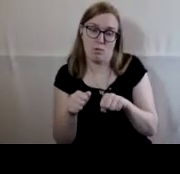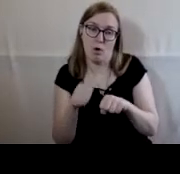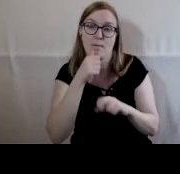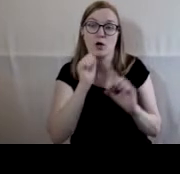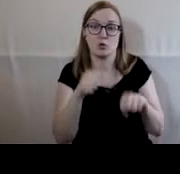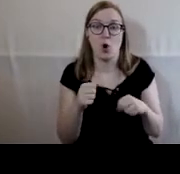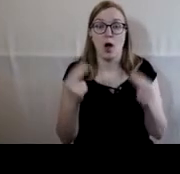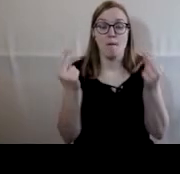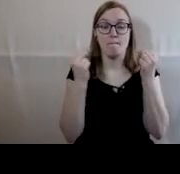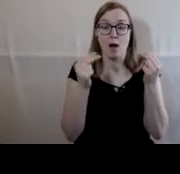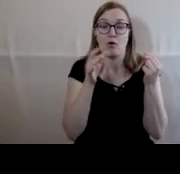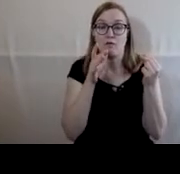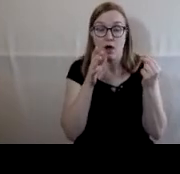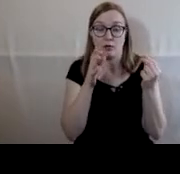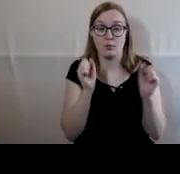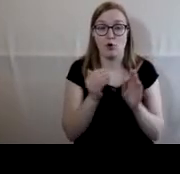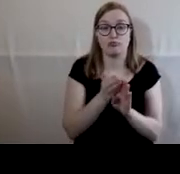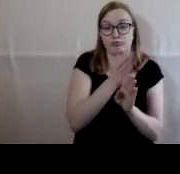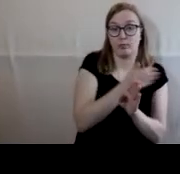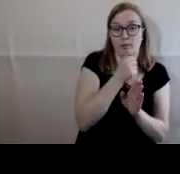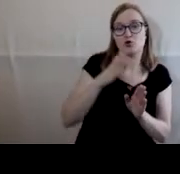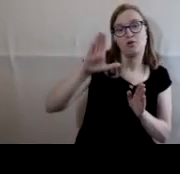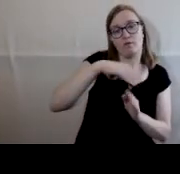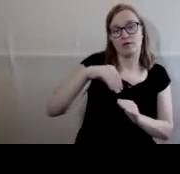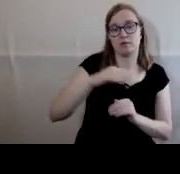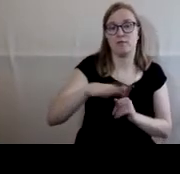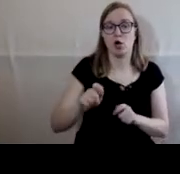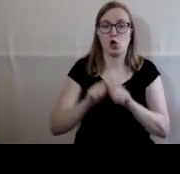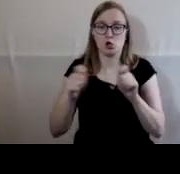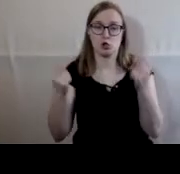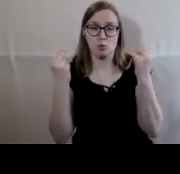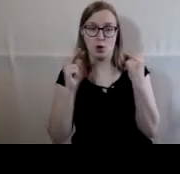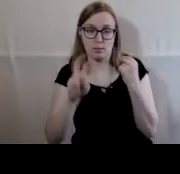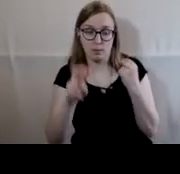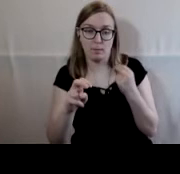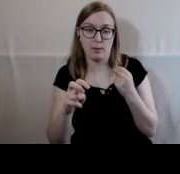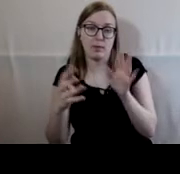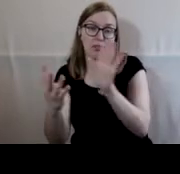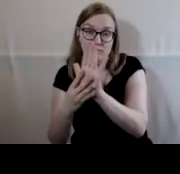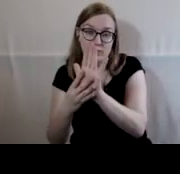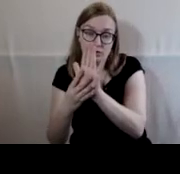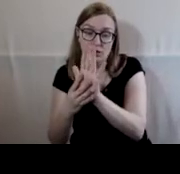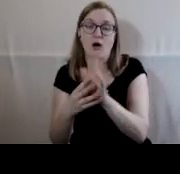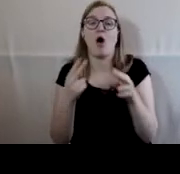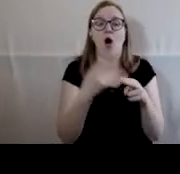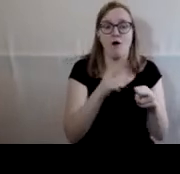or usually that's when these courses are offered, if not during the school